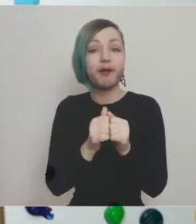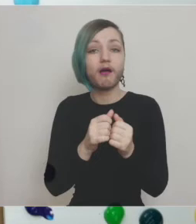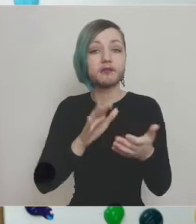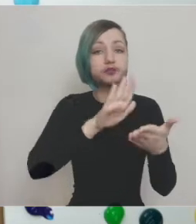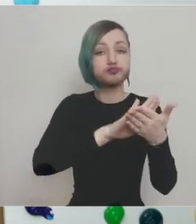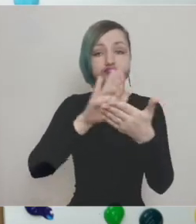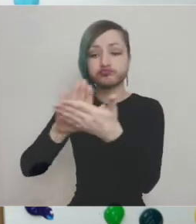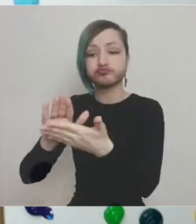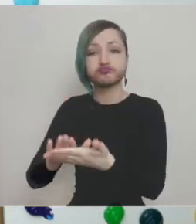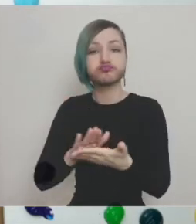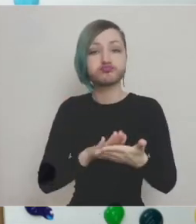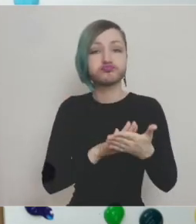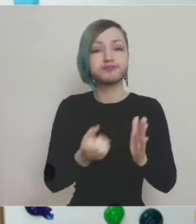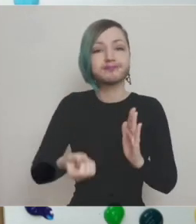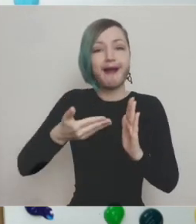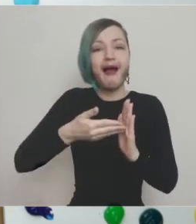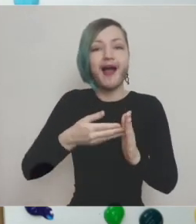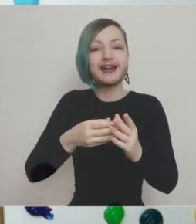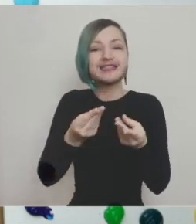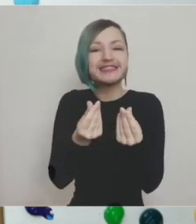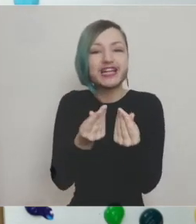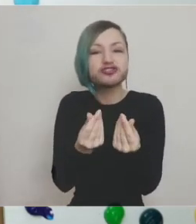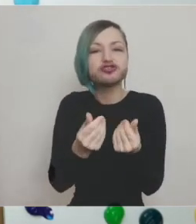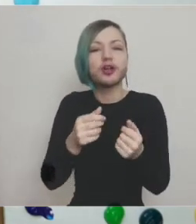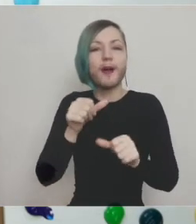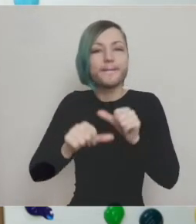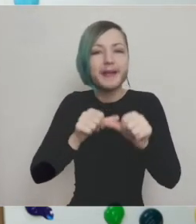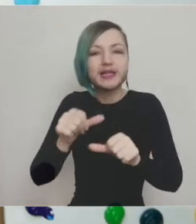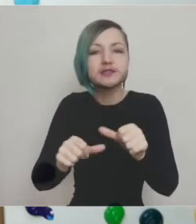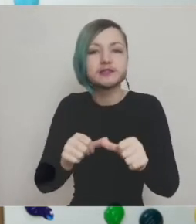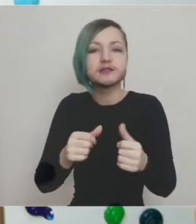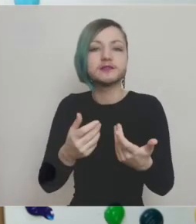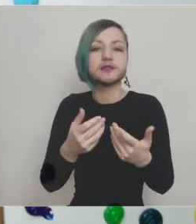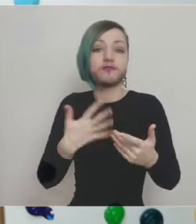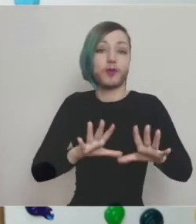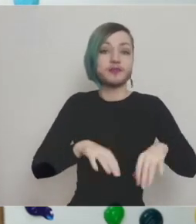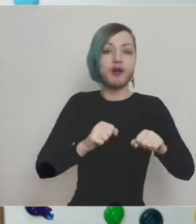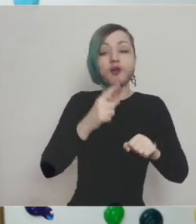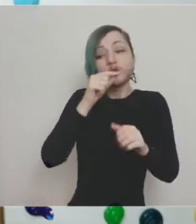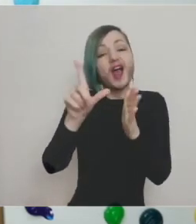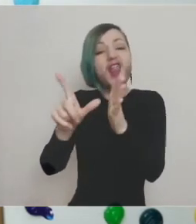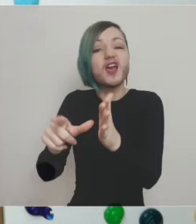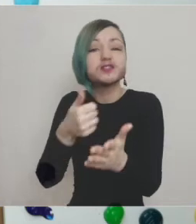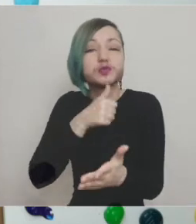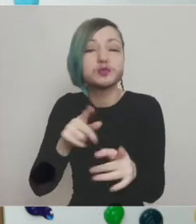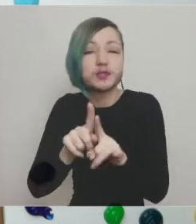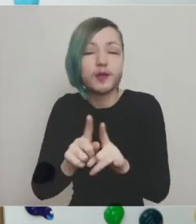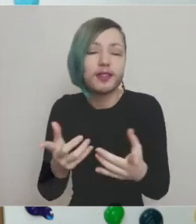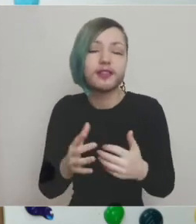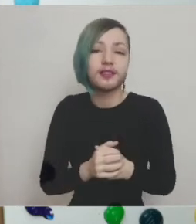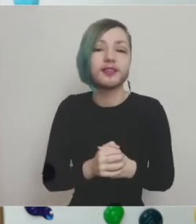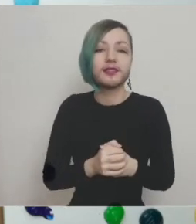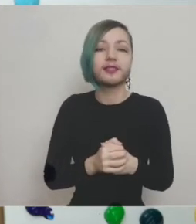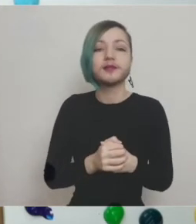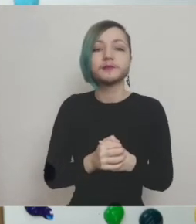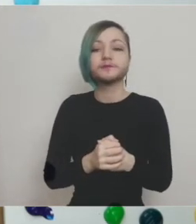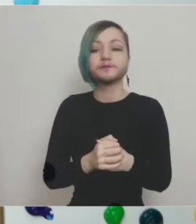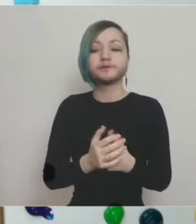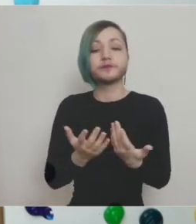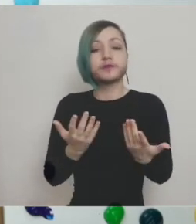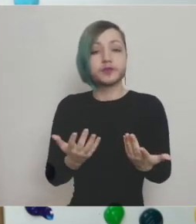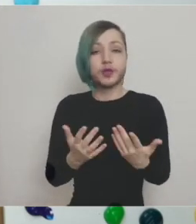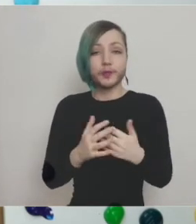add patterns and texture to your beginnings with these kitchen towels, or you can do this later as well, of course. But doing